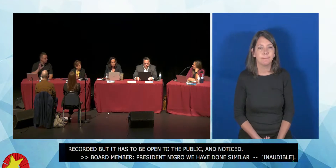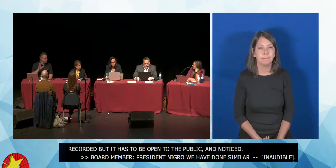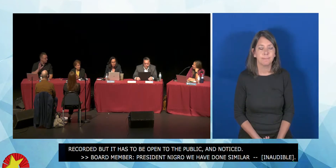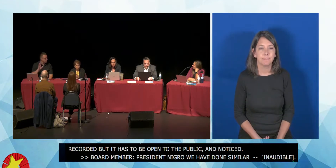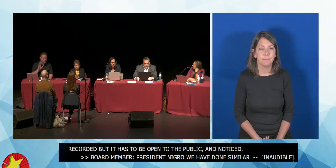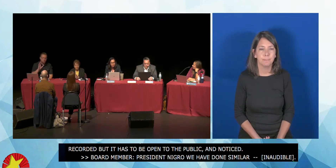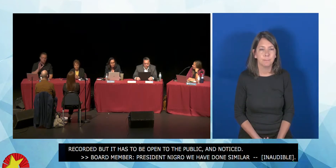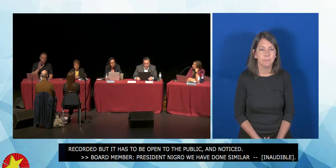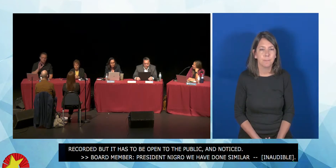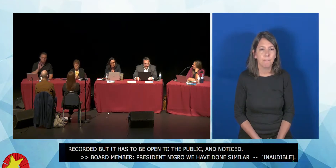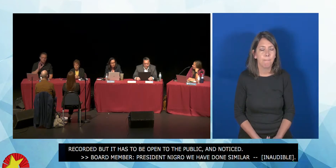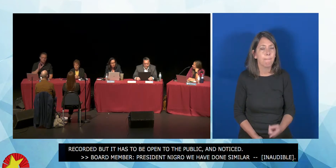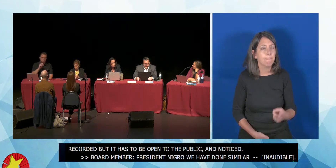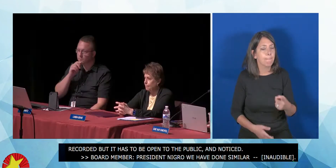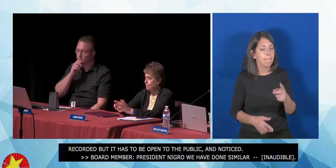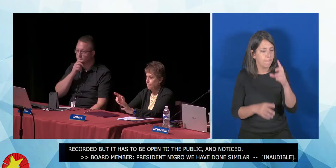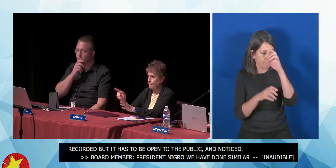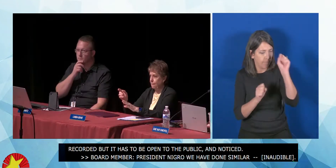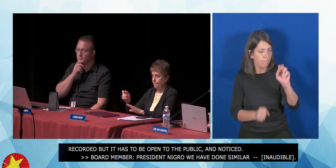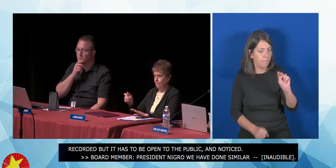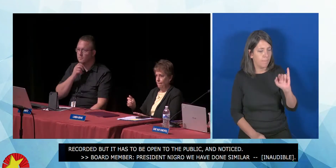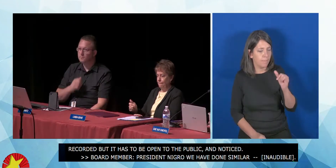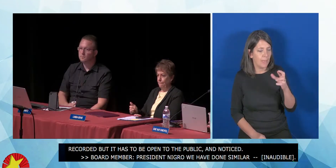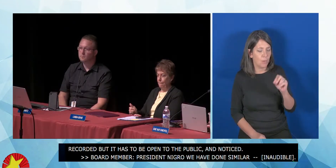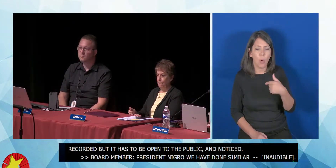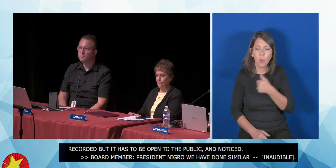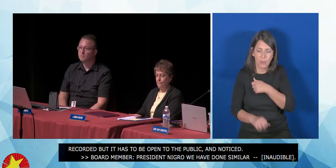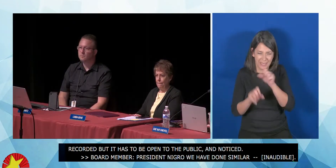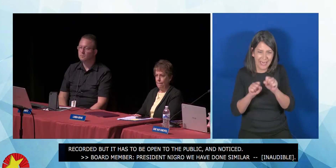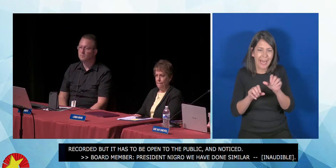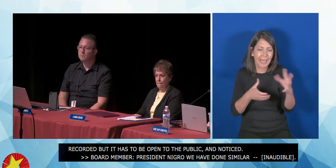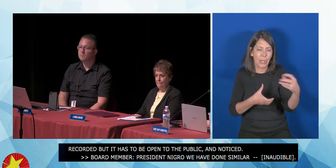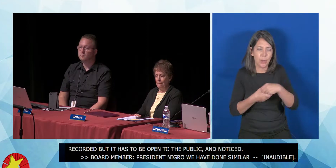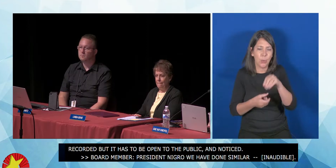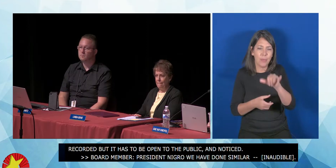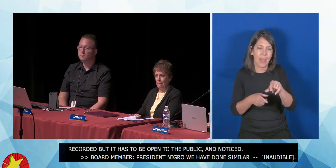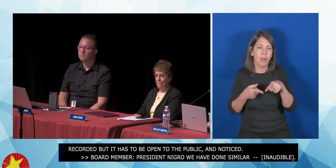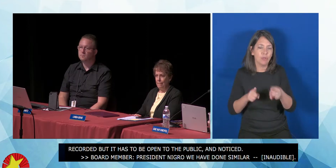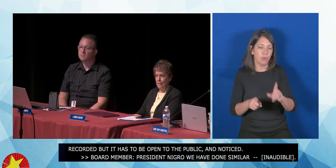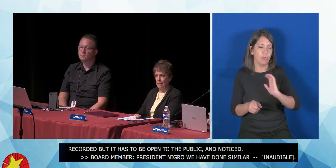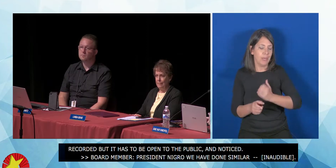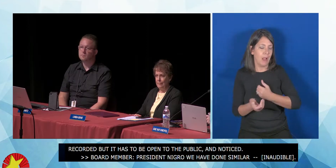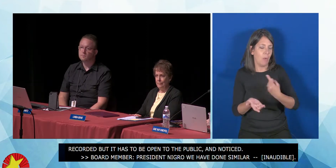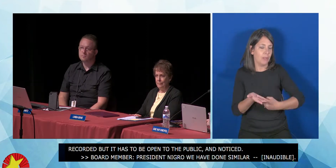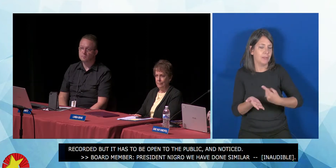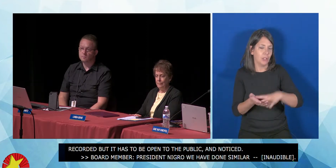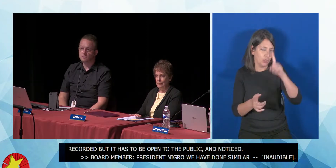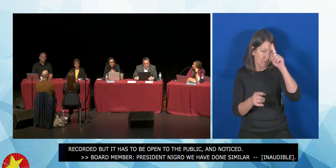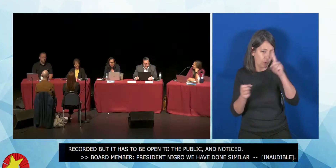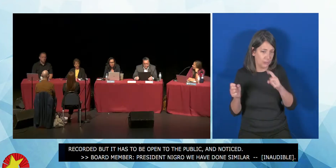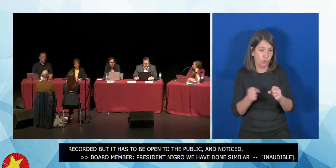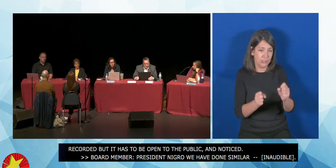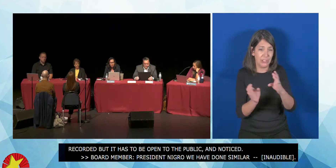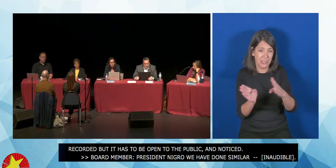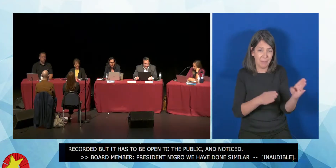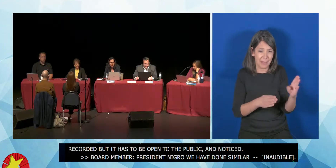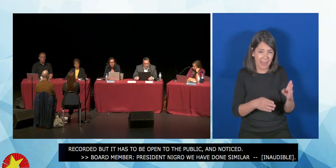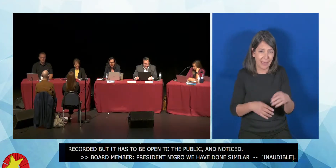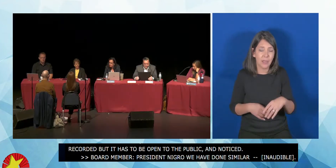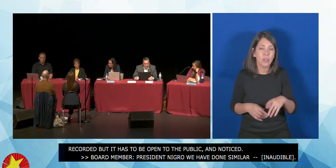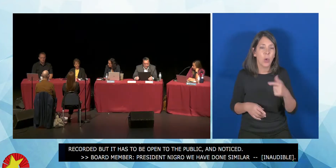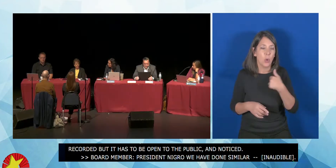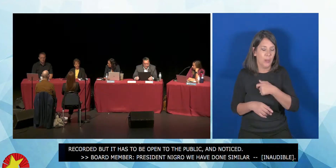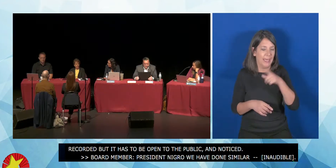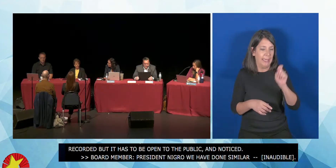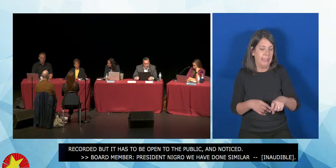Okay, I mean, we can certainly do that in the meeting for the strategic plan. So again, I've moved to set that meeting on a date to be determined and set the October